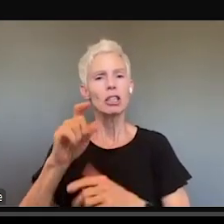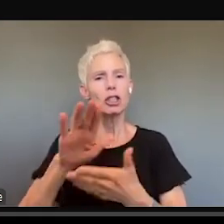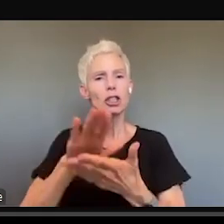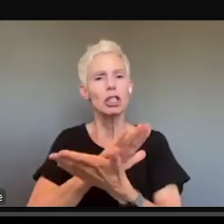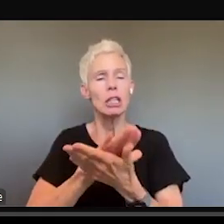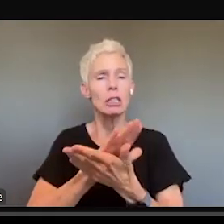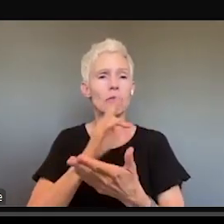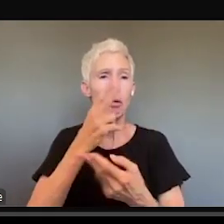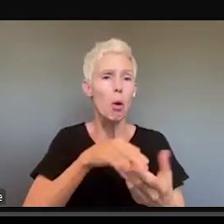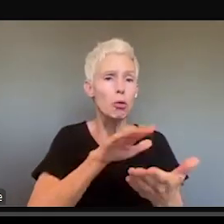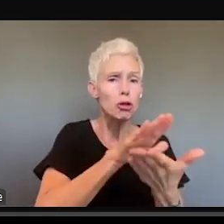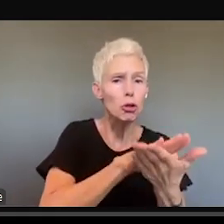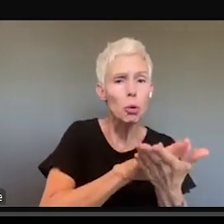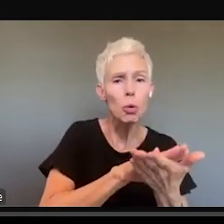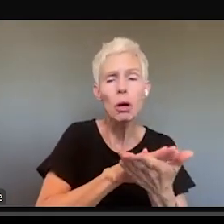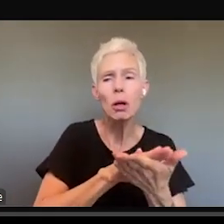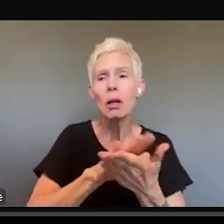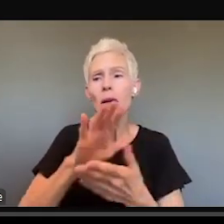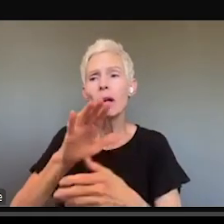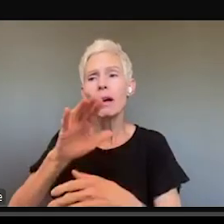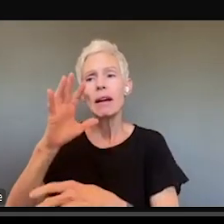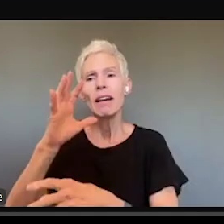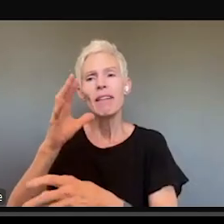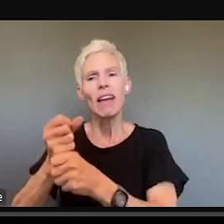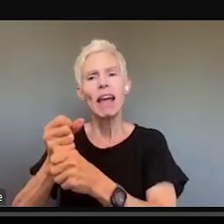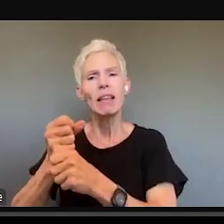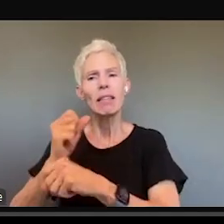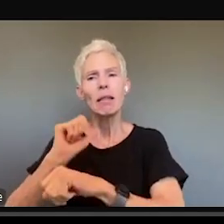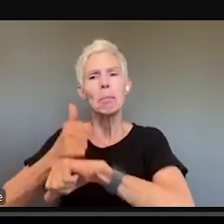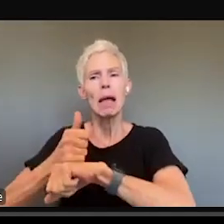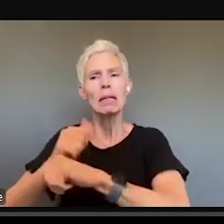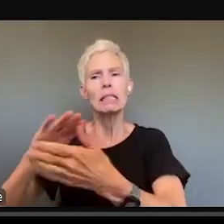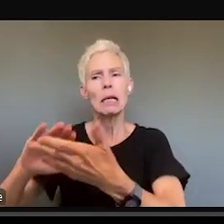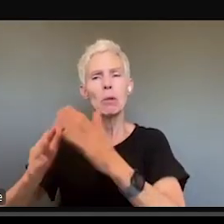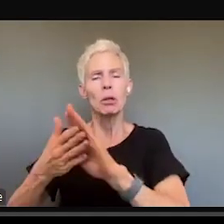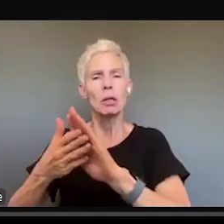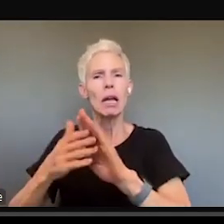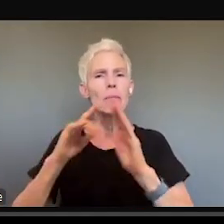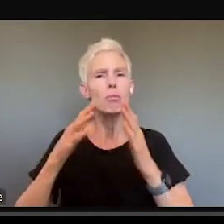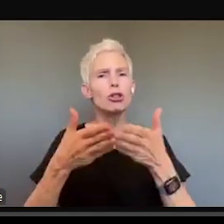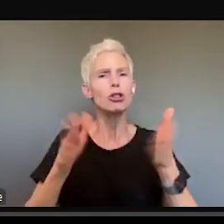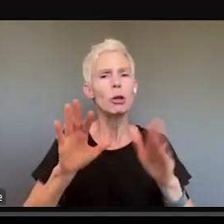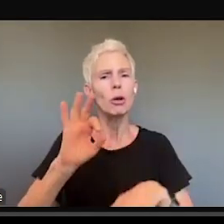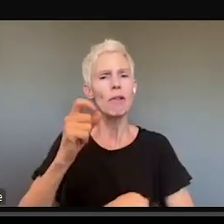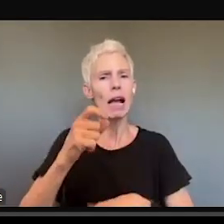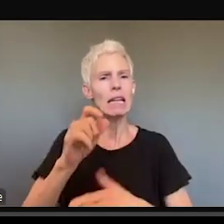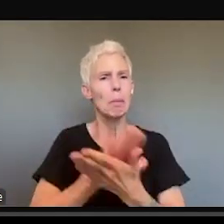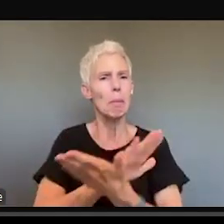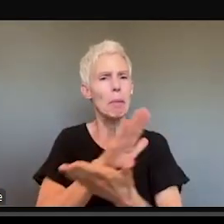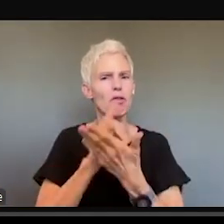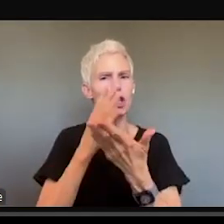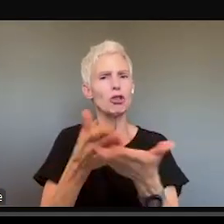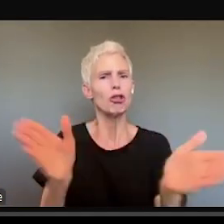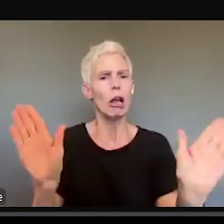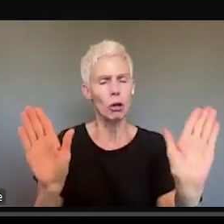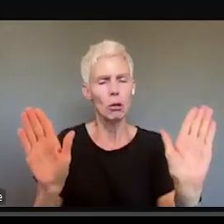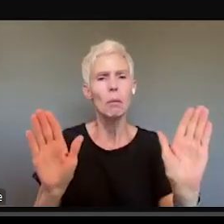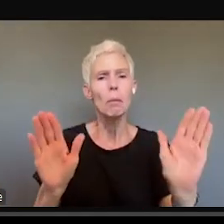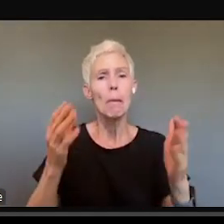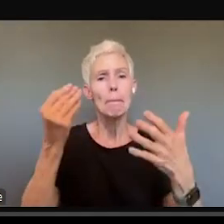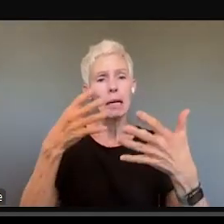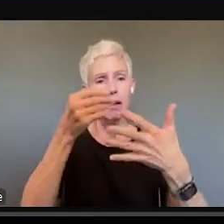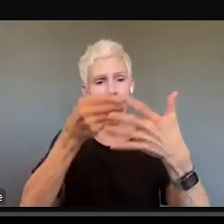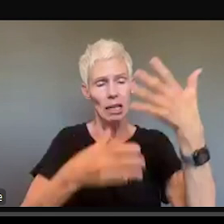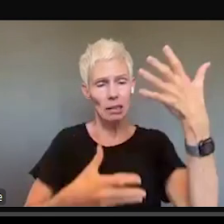both schools, faith-based communities, and then general fact sheets. And many of these things, almost all of